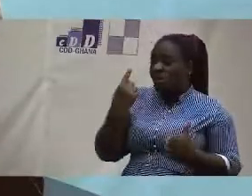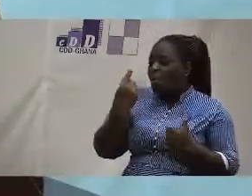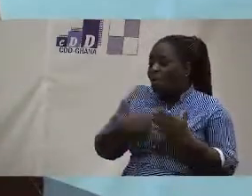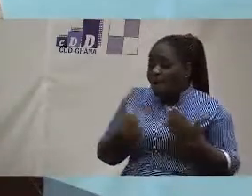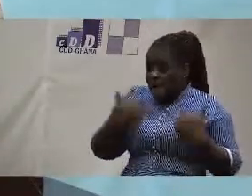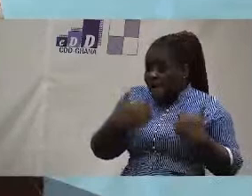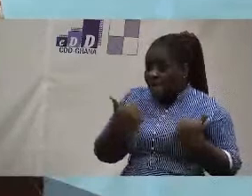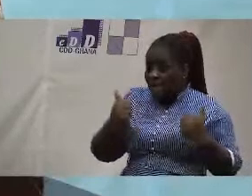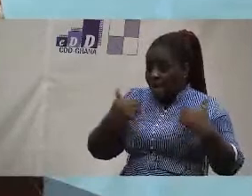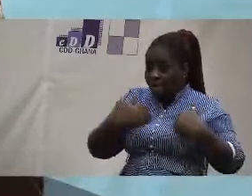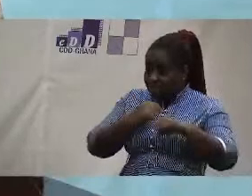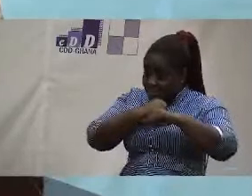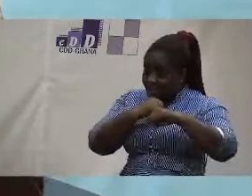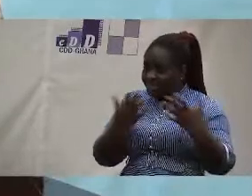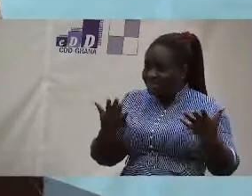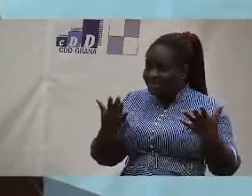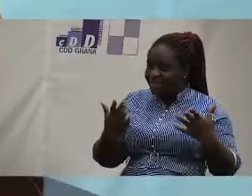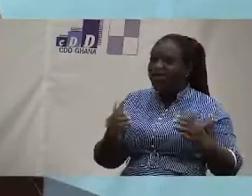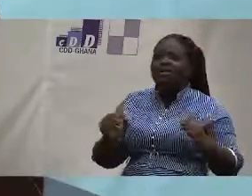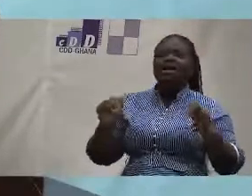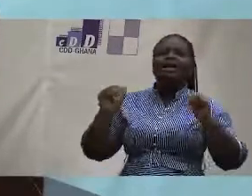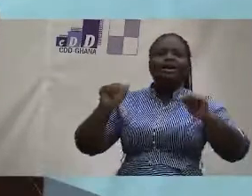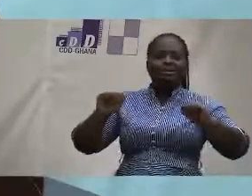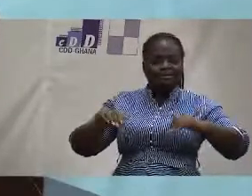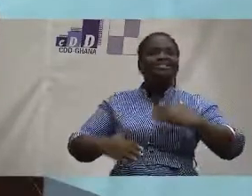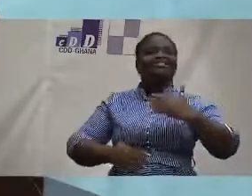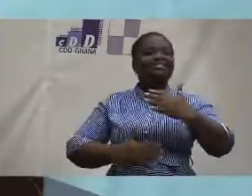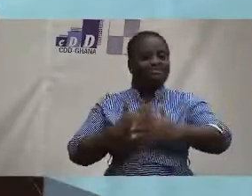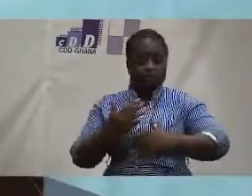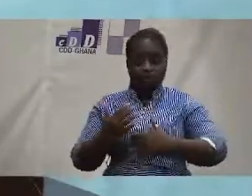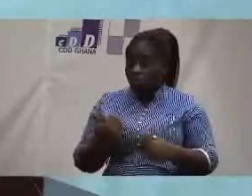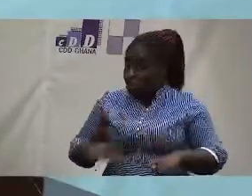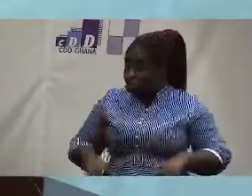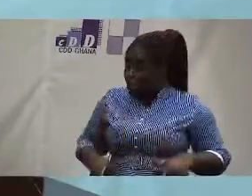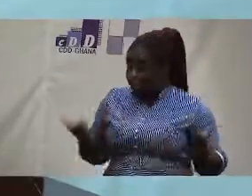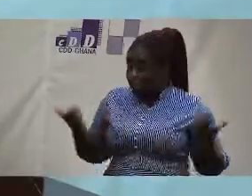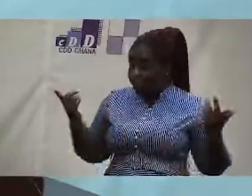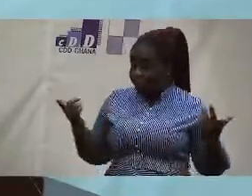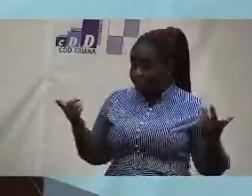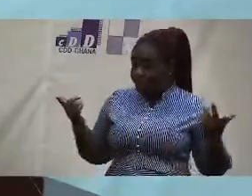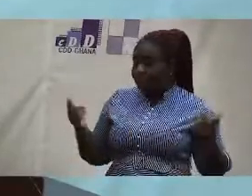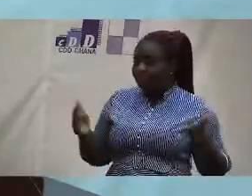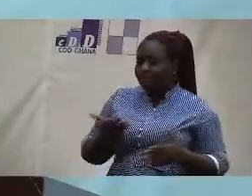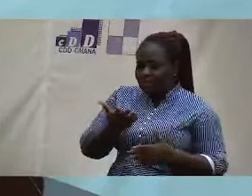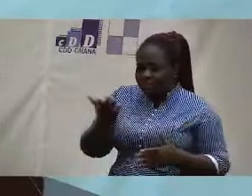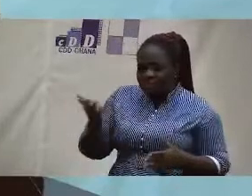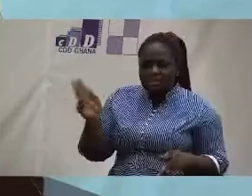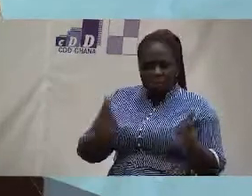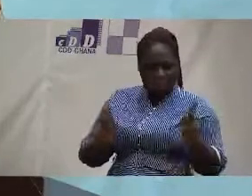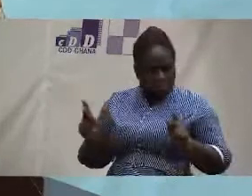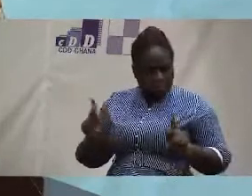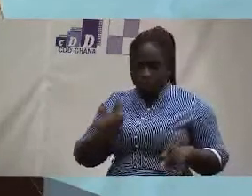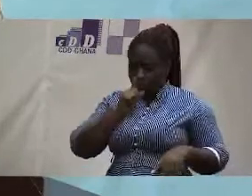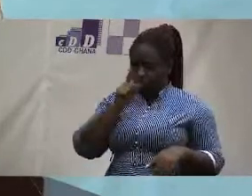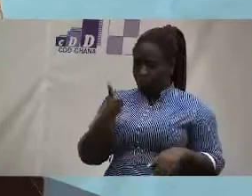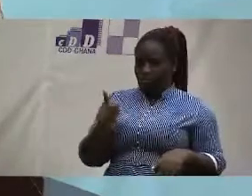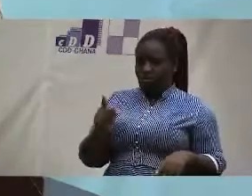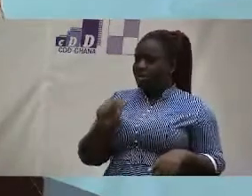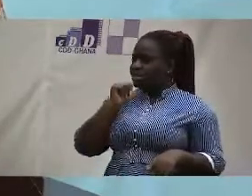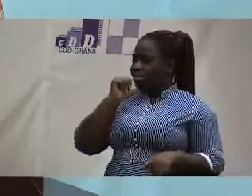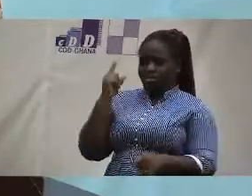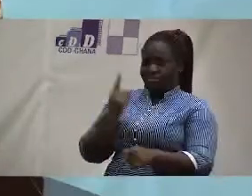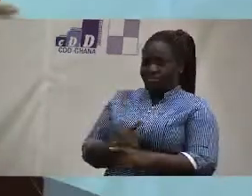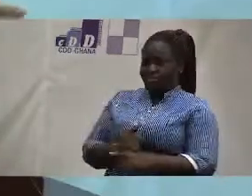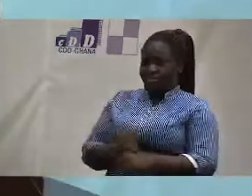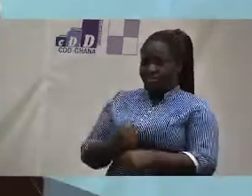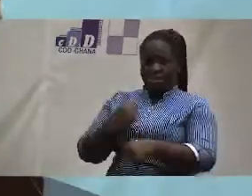have security so I'm able to proceed with my life? These actors, of course, are not just